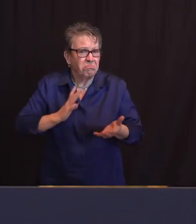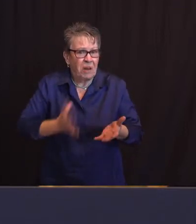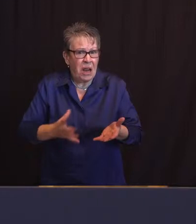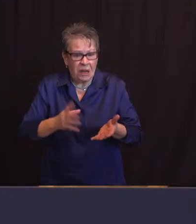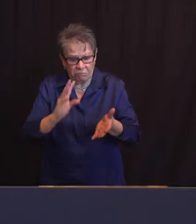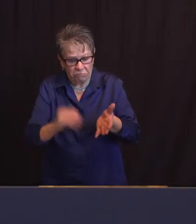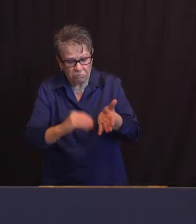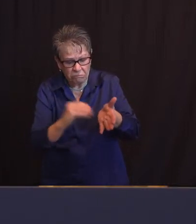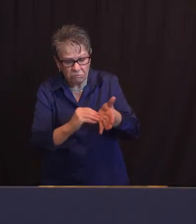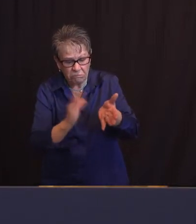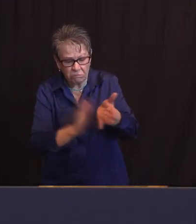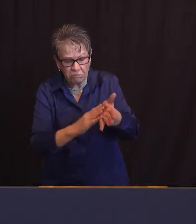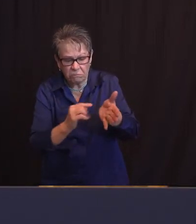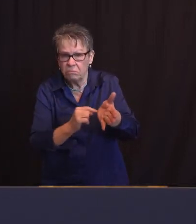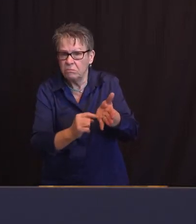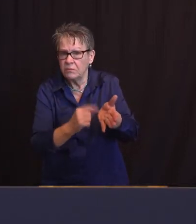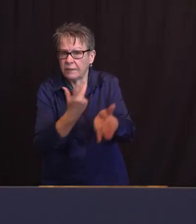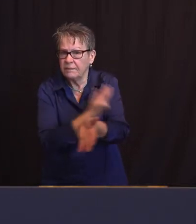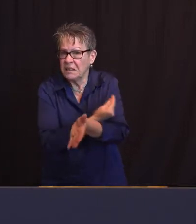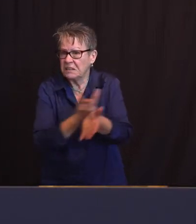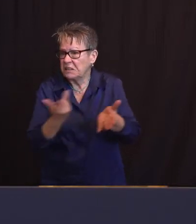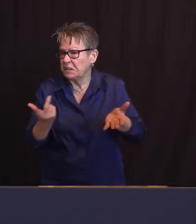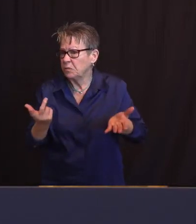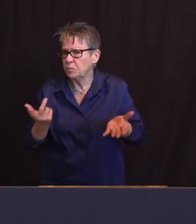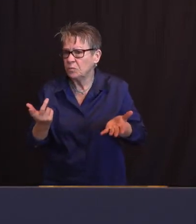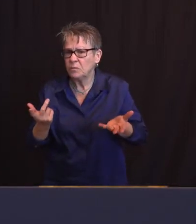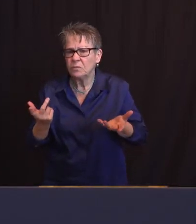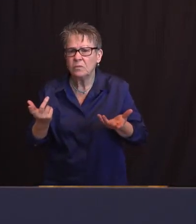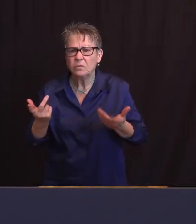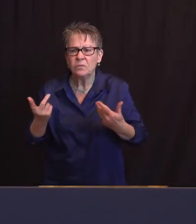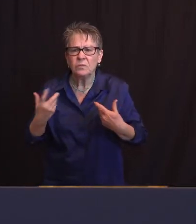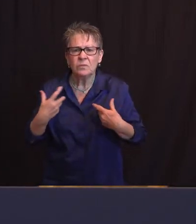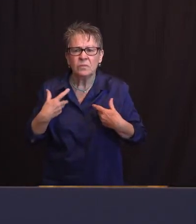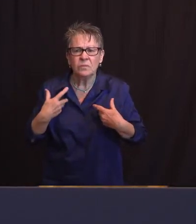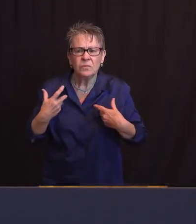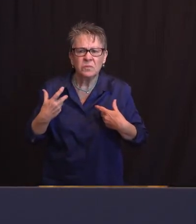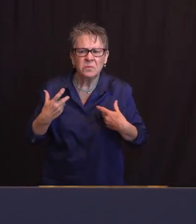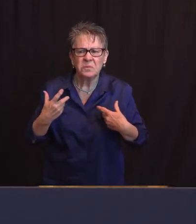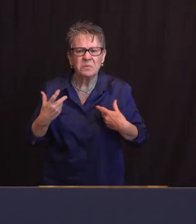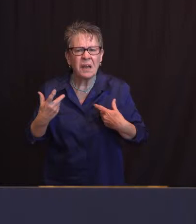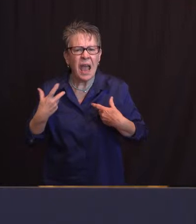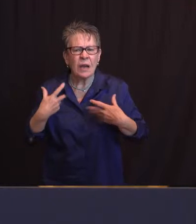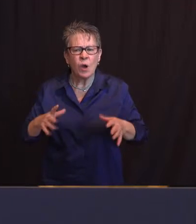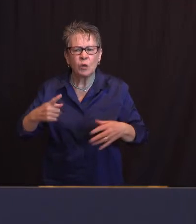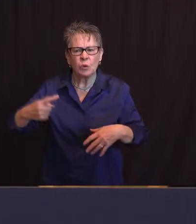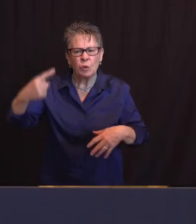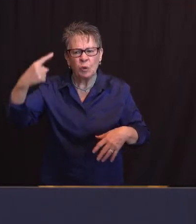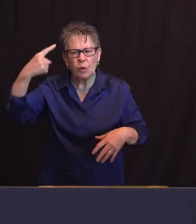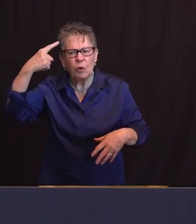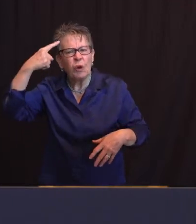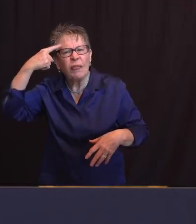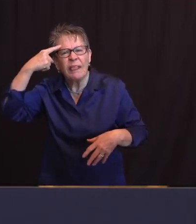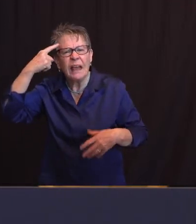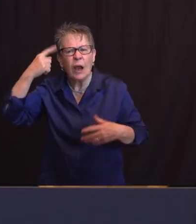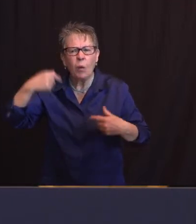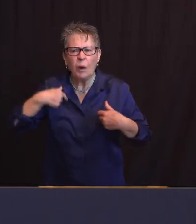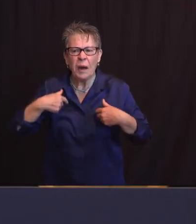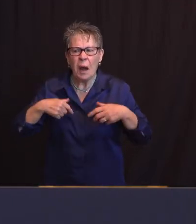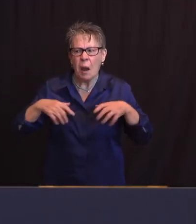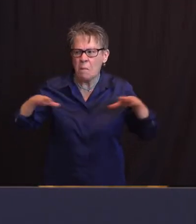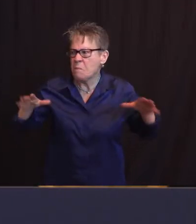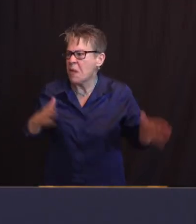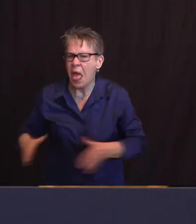want anyone to think that we're up here pounding the table that this is something we unquestionably support. The CDC is the